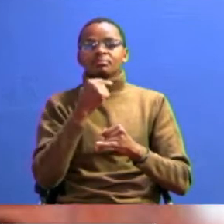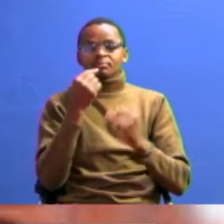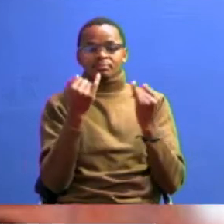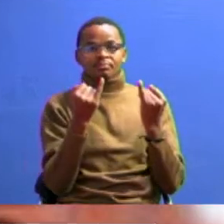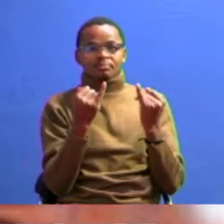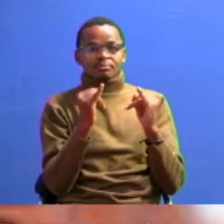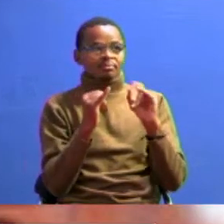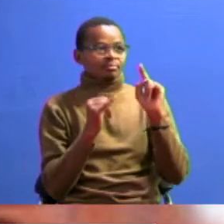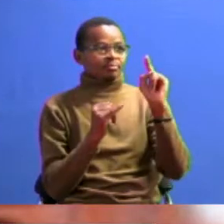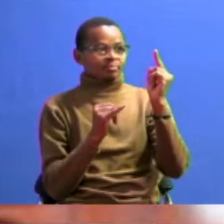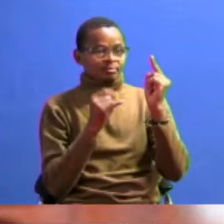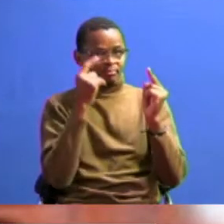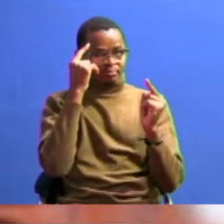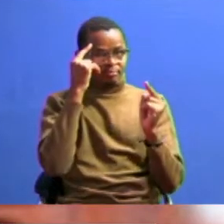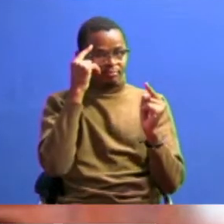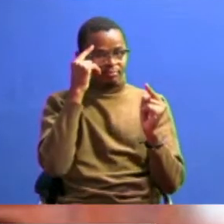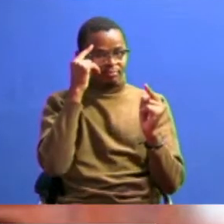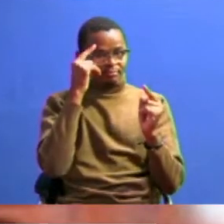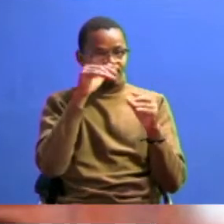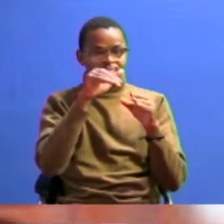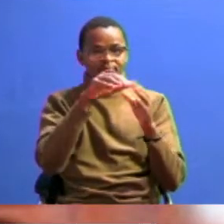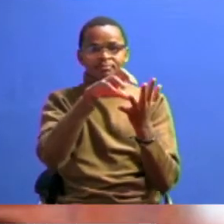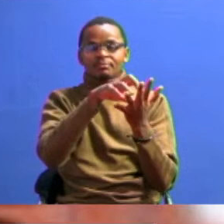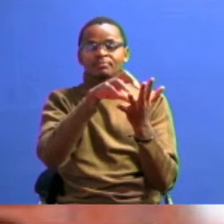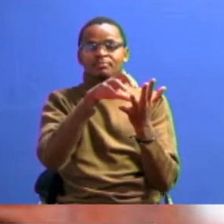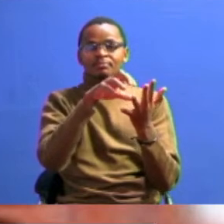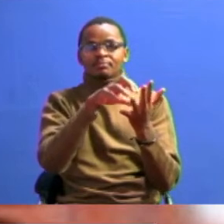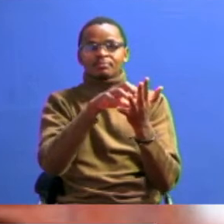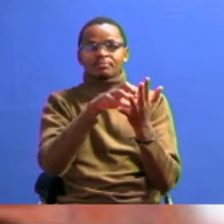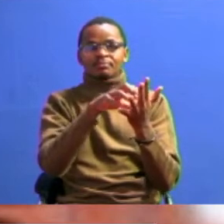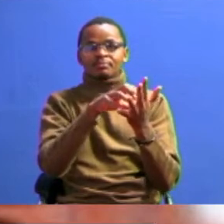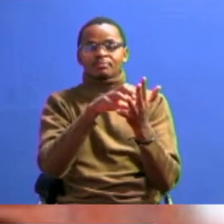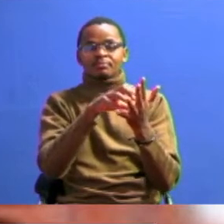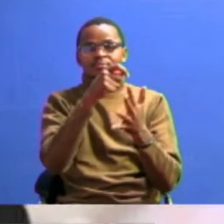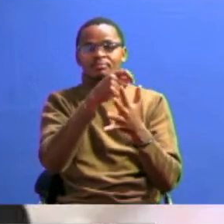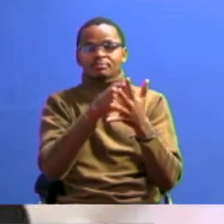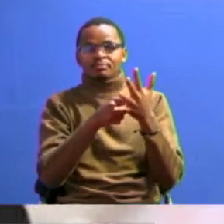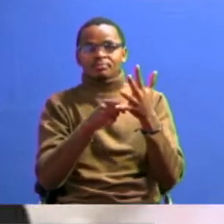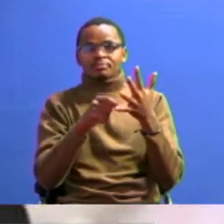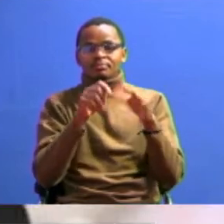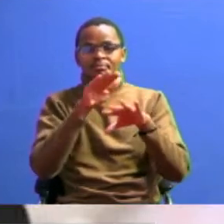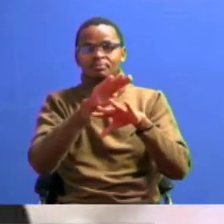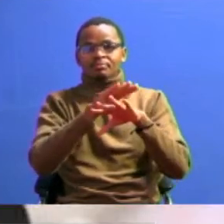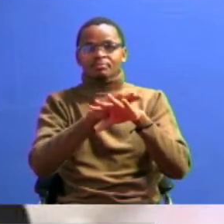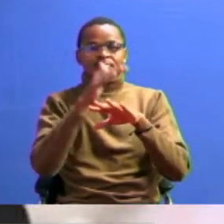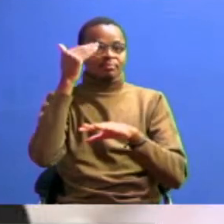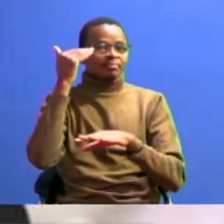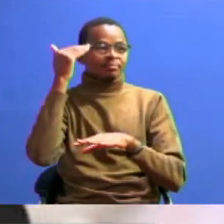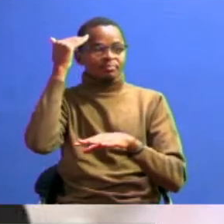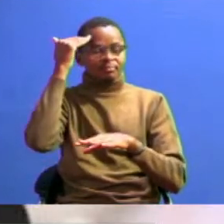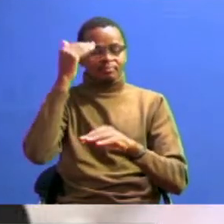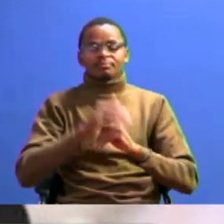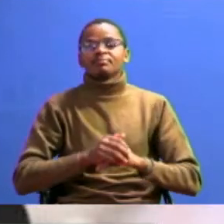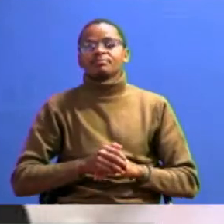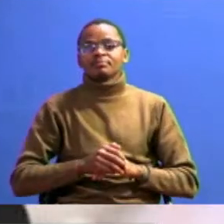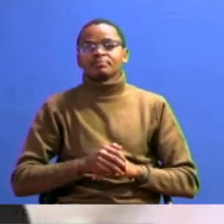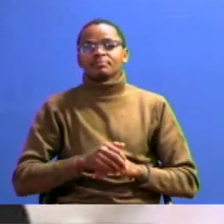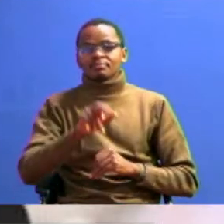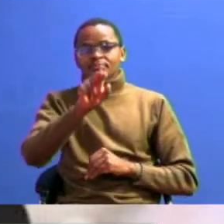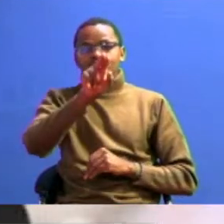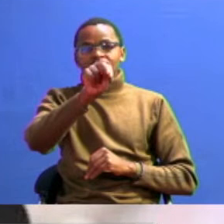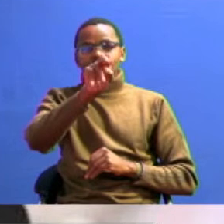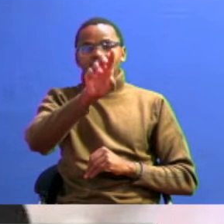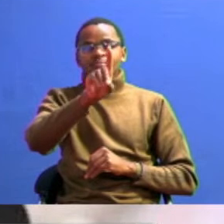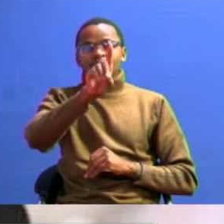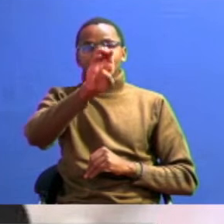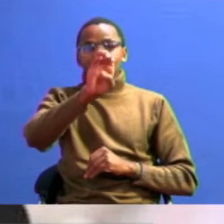now one of the suspects in the case that is set to cast a harsh spotlight on the judiciary. Ndegwa claimed